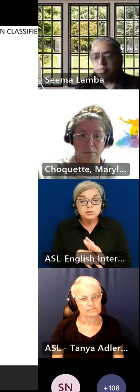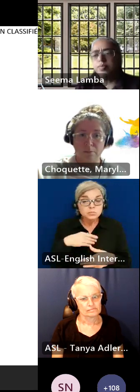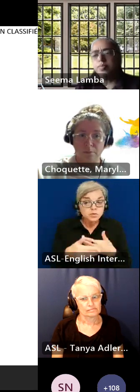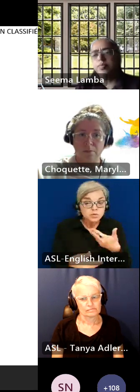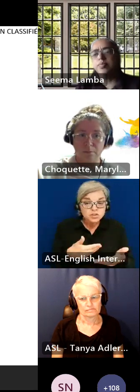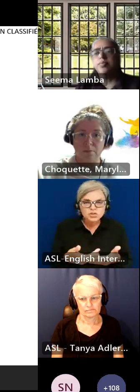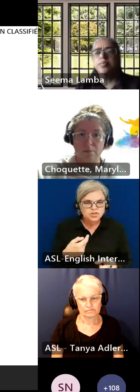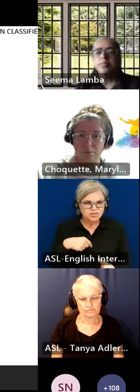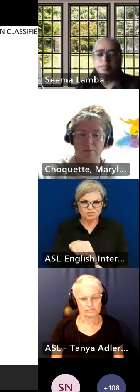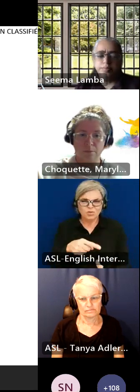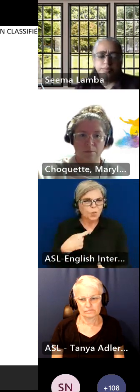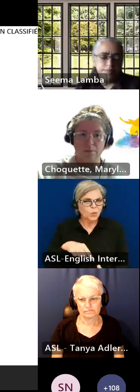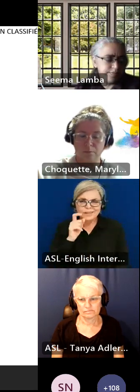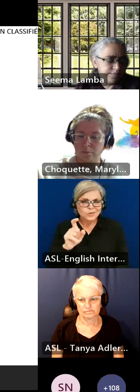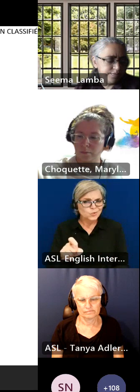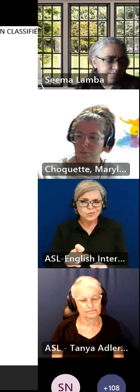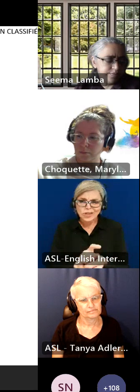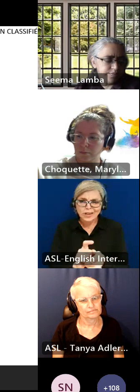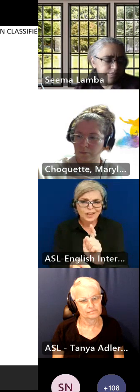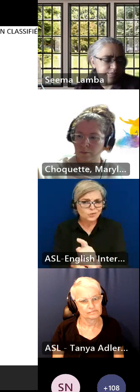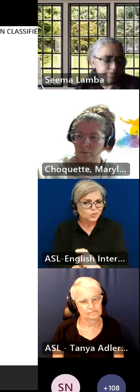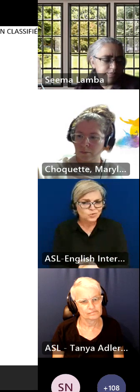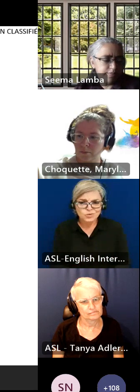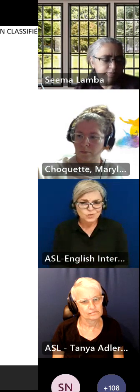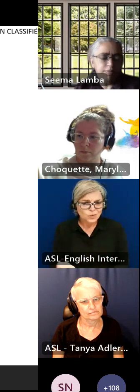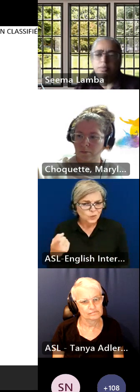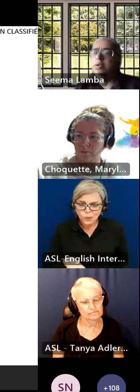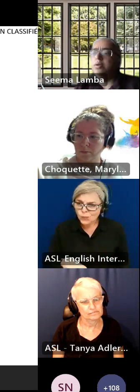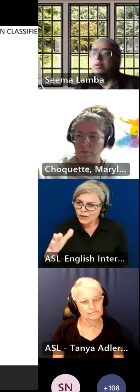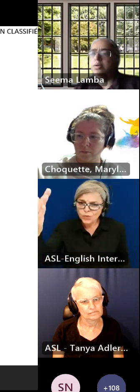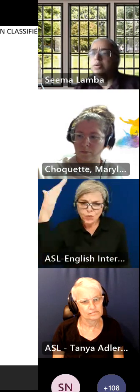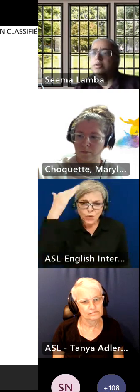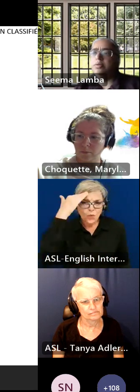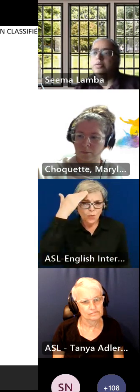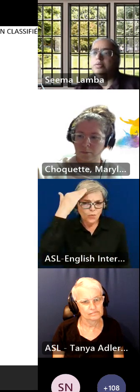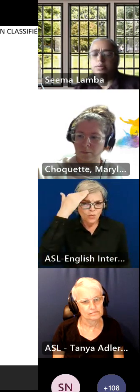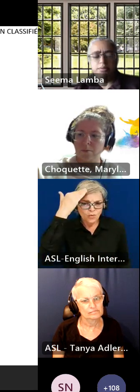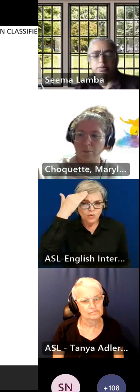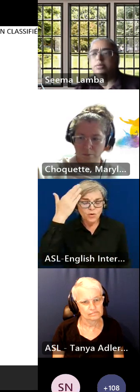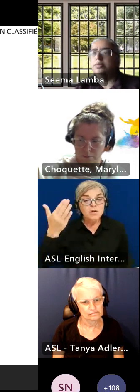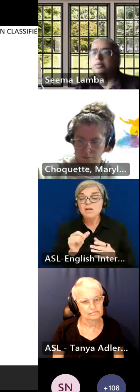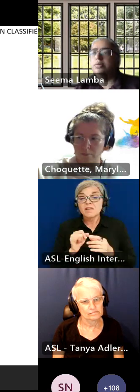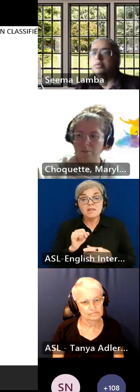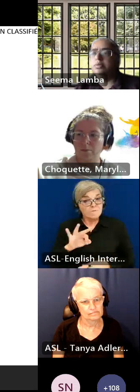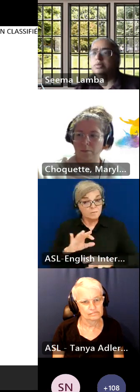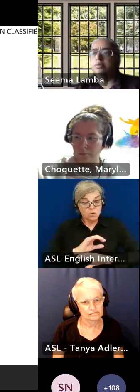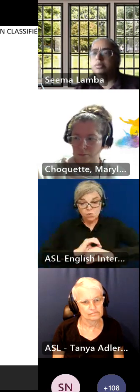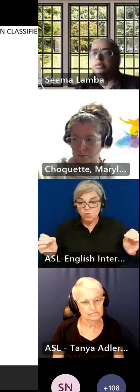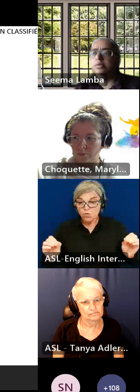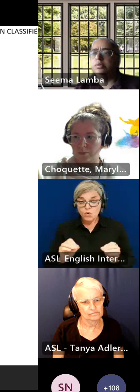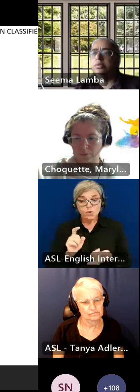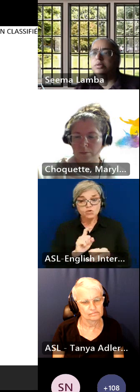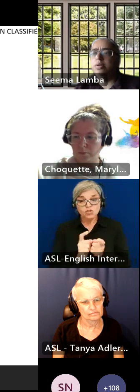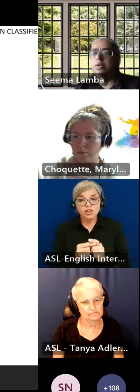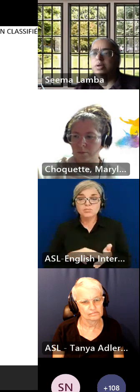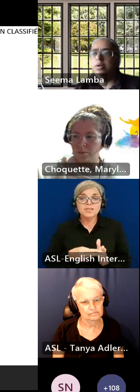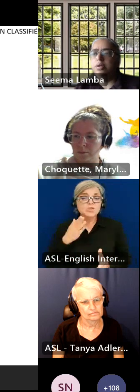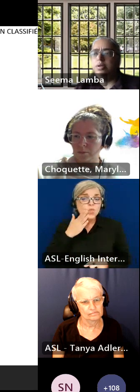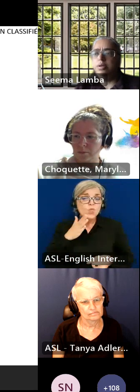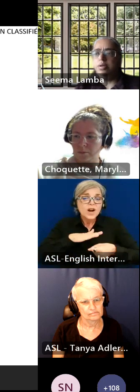way we do business. Otherwise, we continue to perpetuate this. Last comment I want to say is